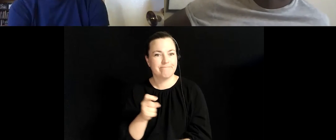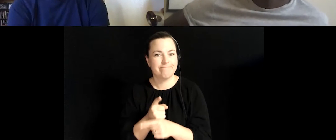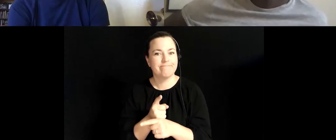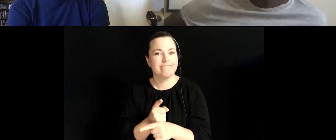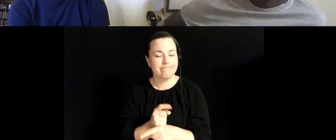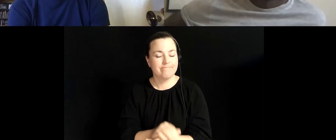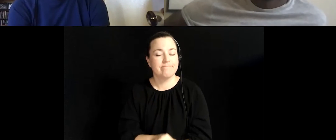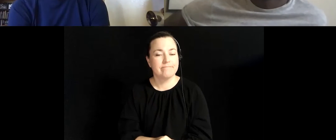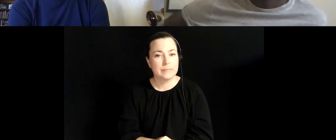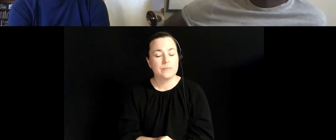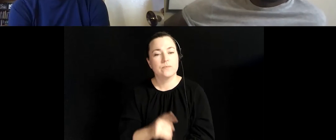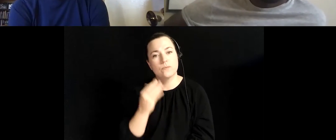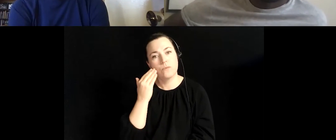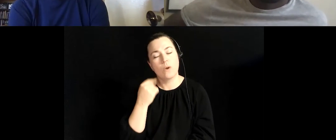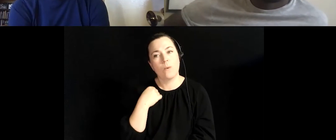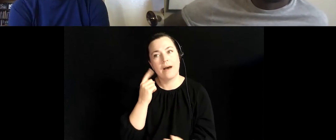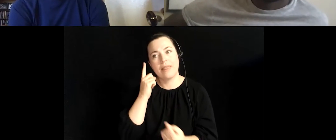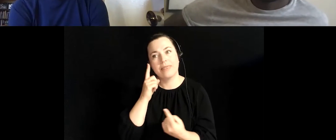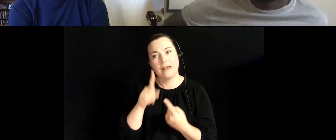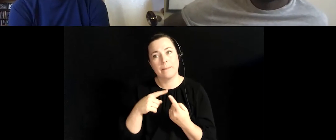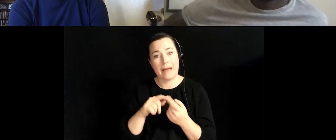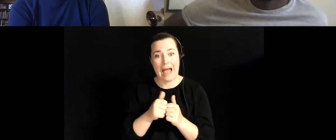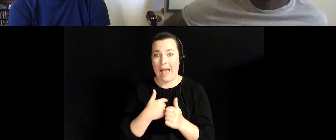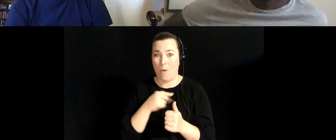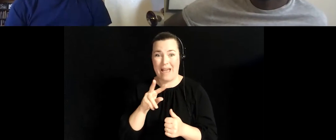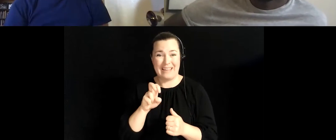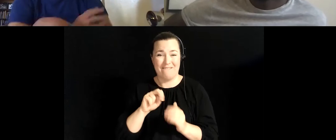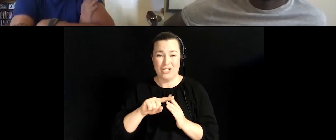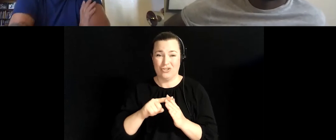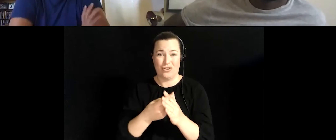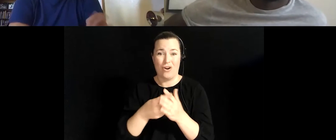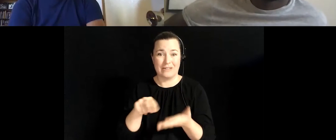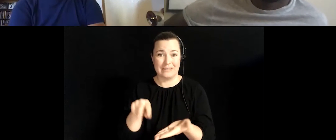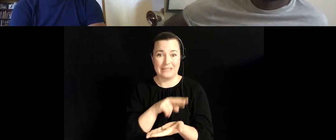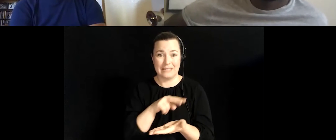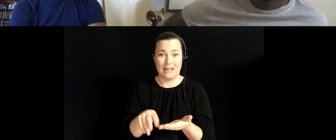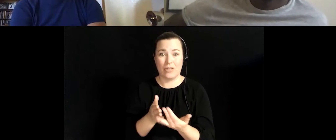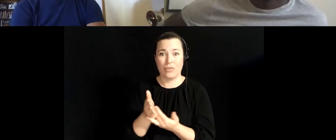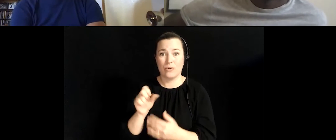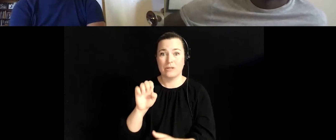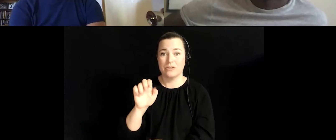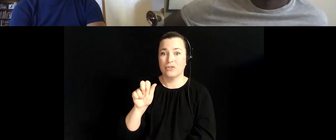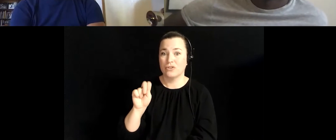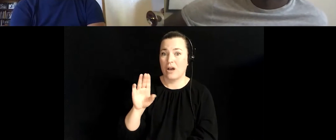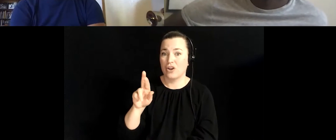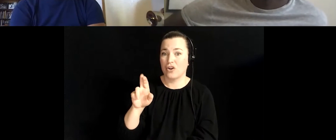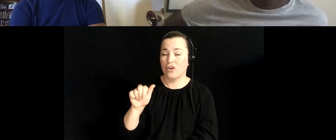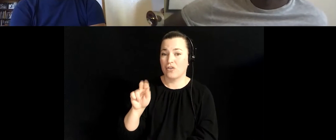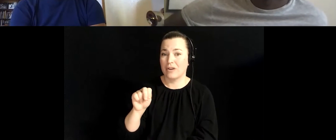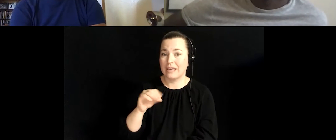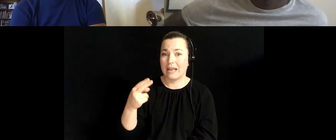You know, I think about how I even got into dance, which was through Sean Curran and Heidi Latsky, who are